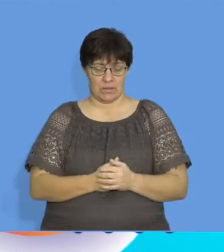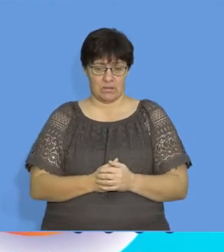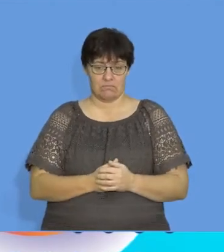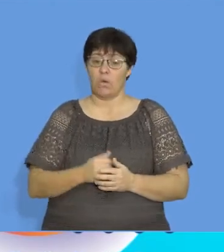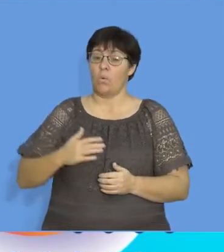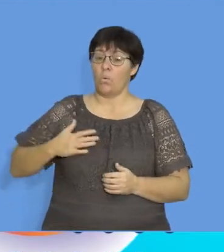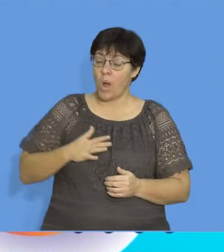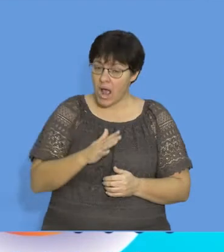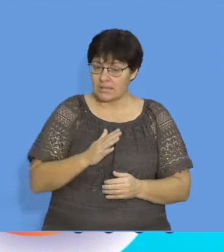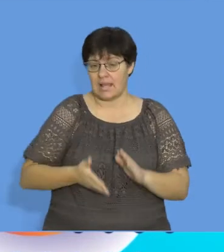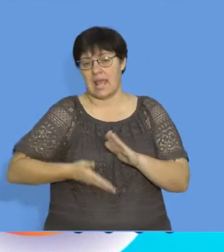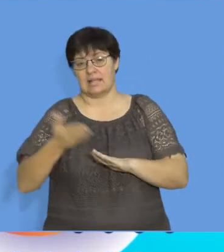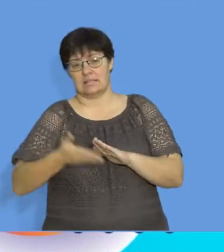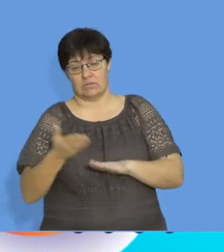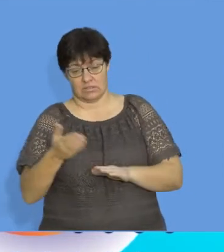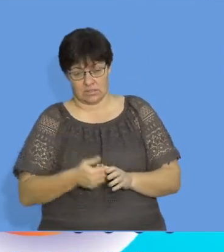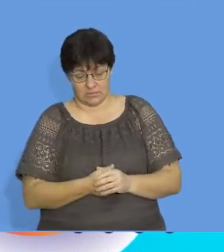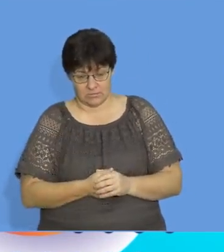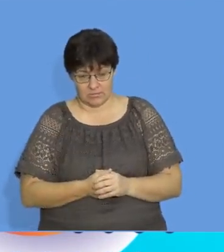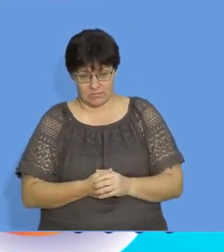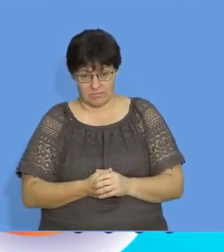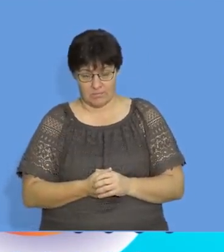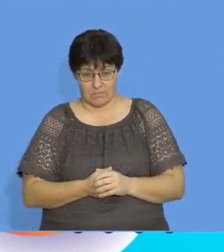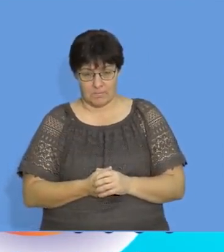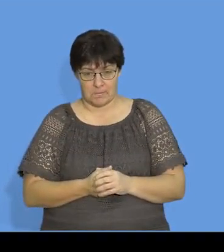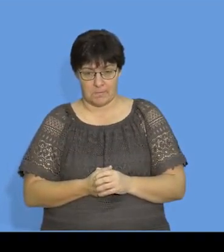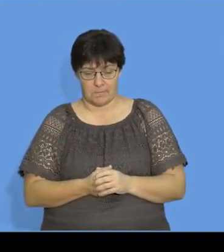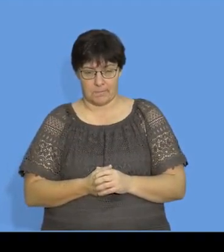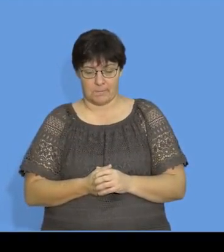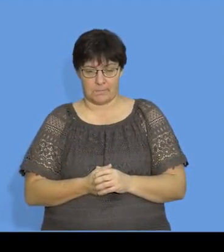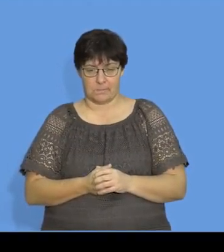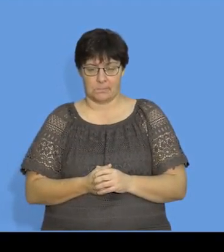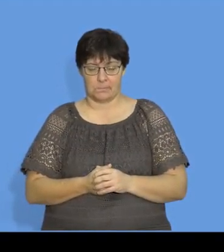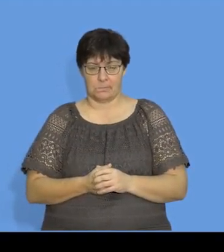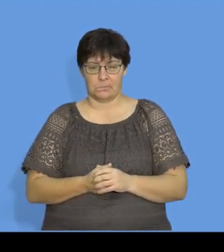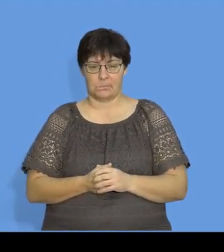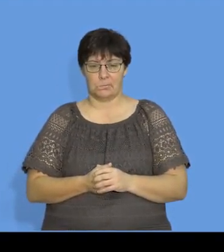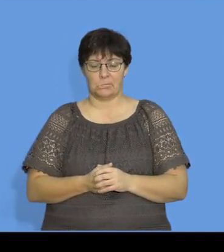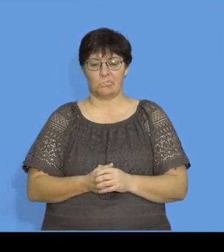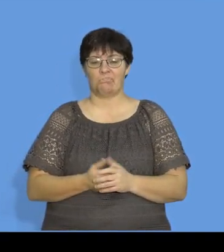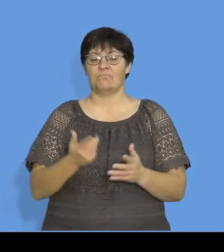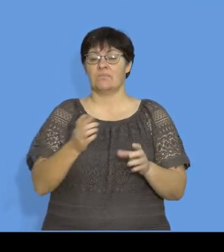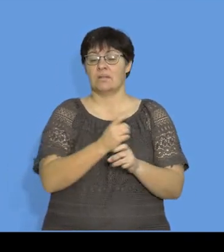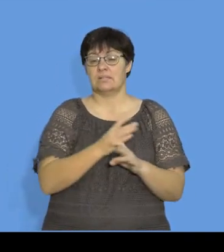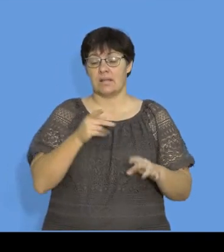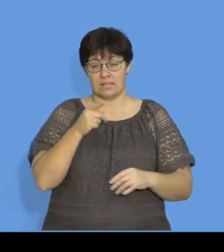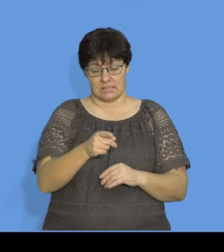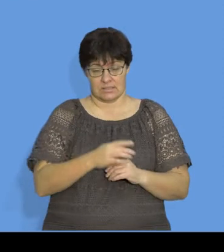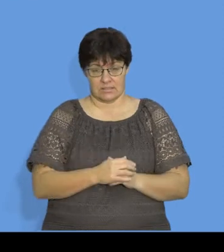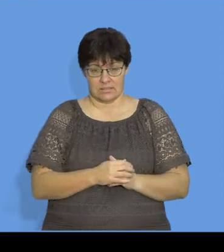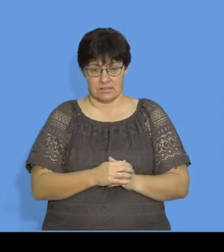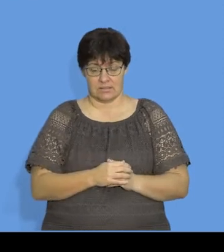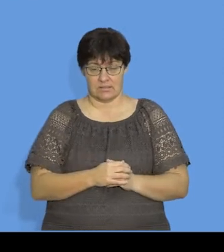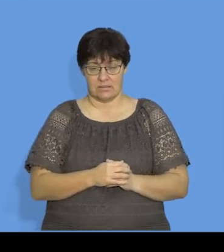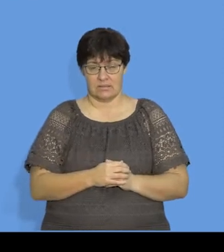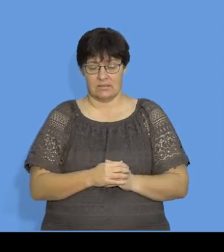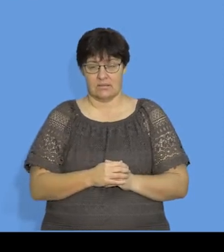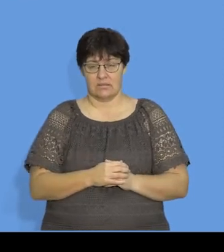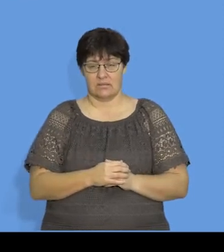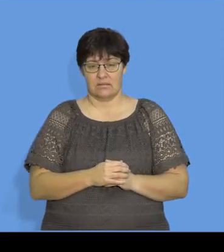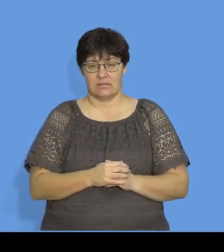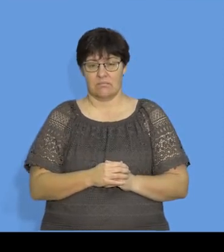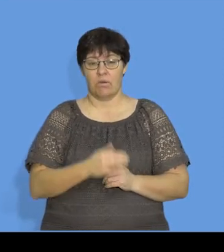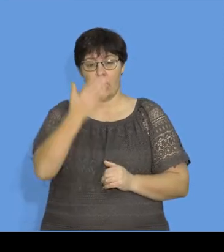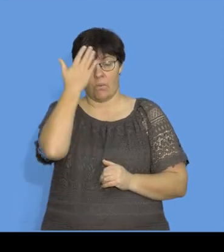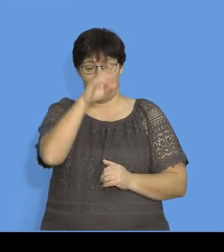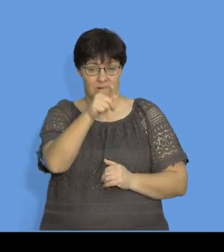want acceleration. So, let's see. We're going to start with writing down what